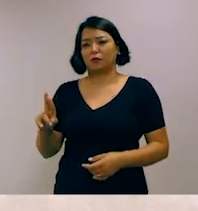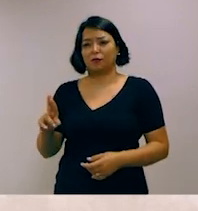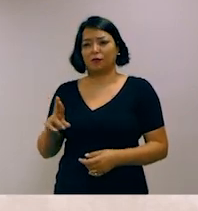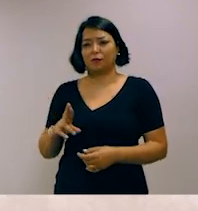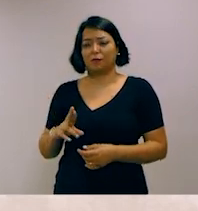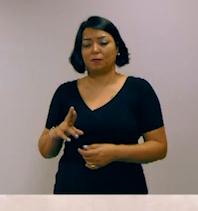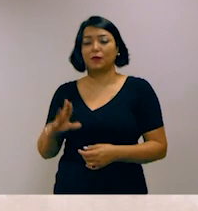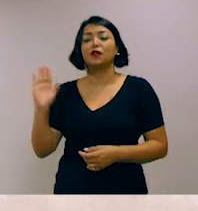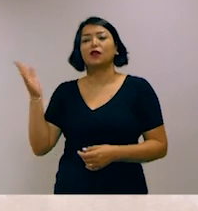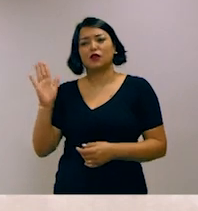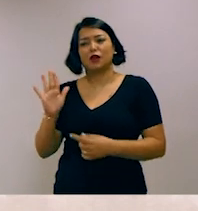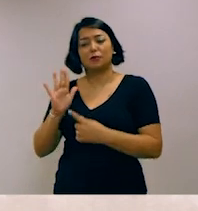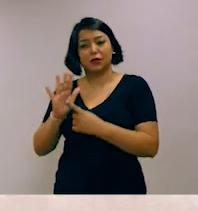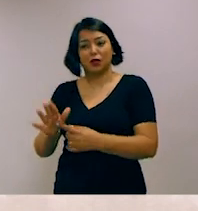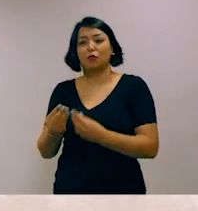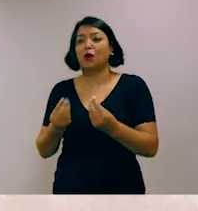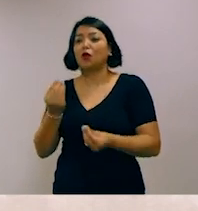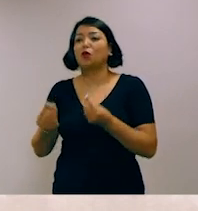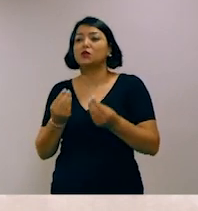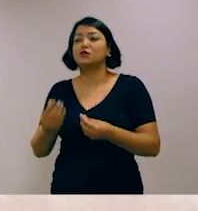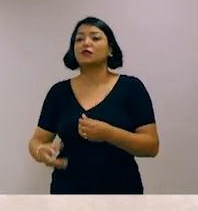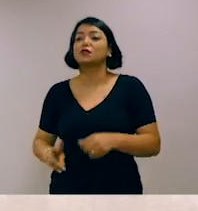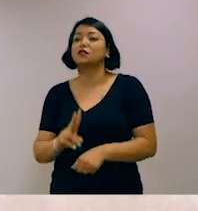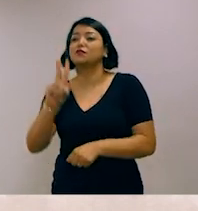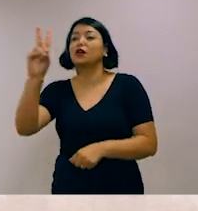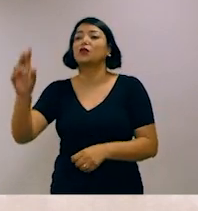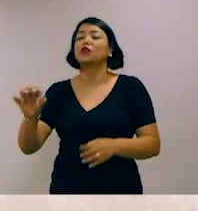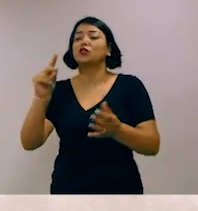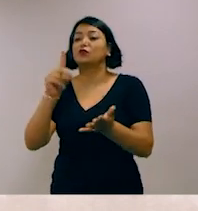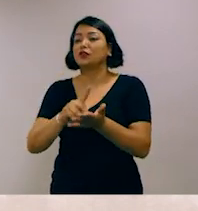representations that we all mentioned in the previous